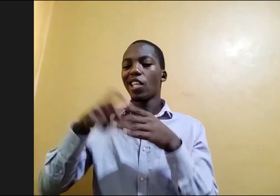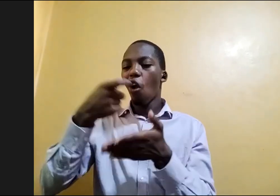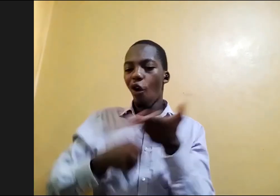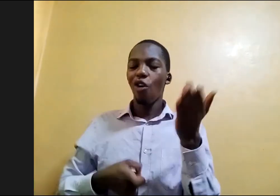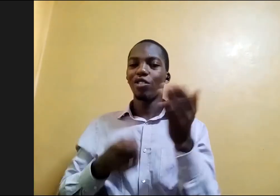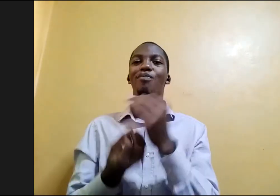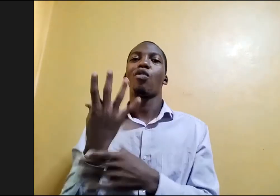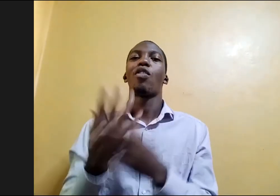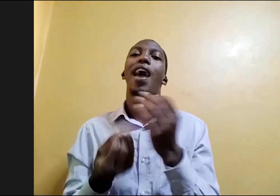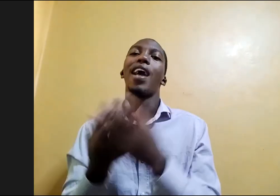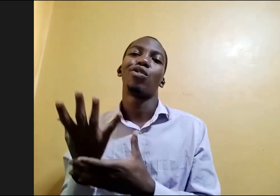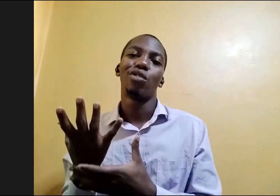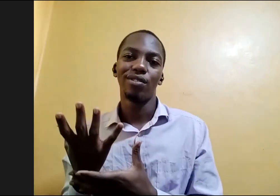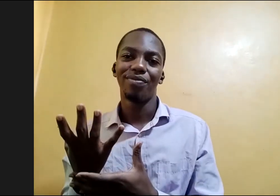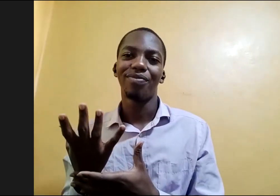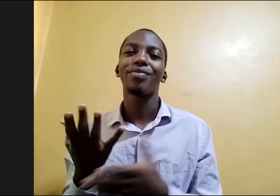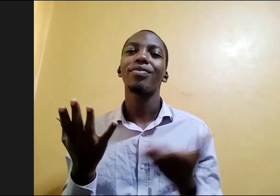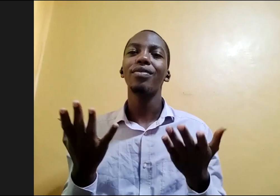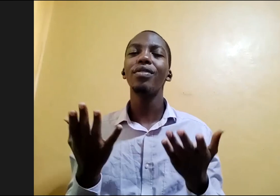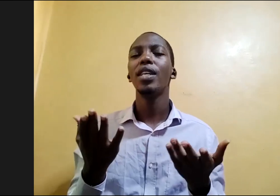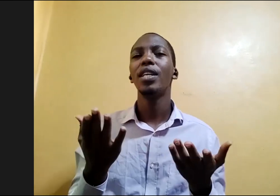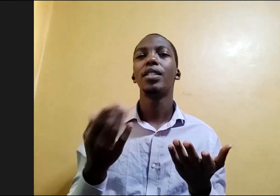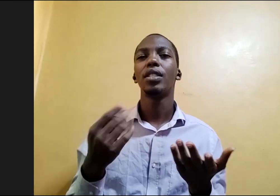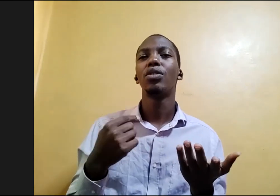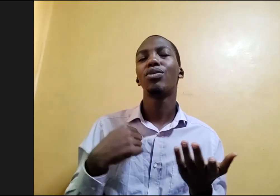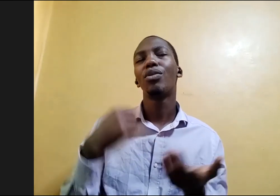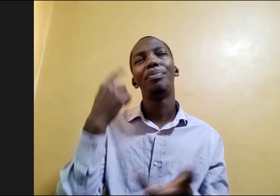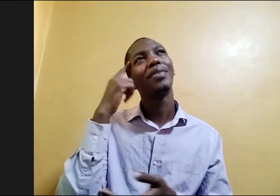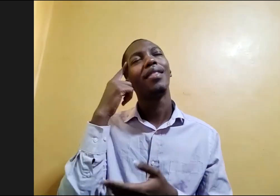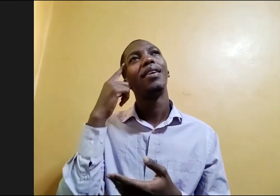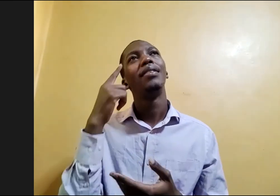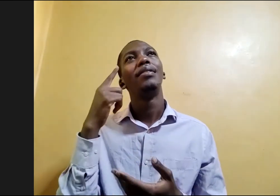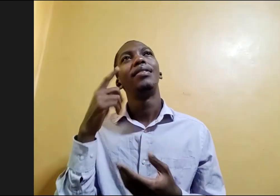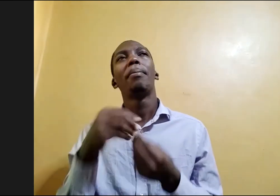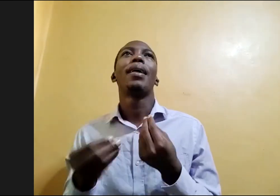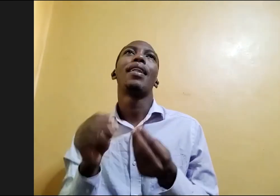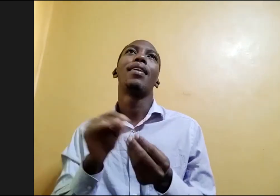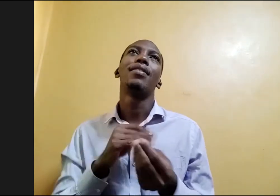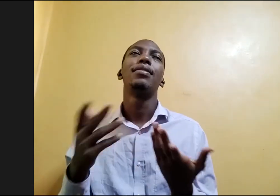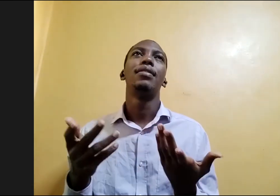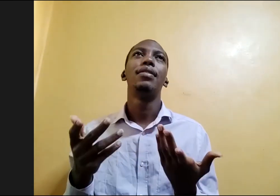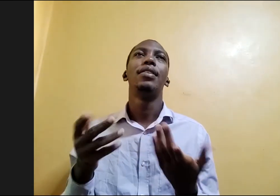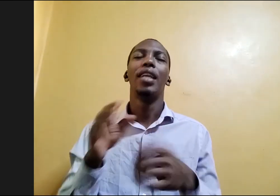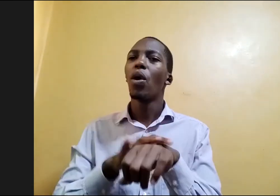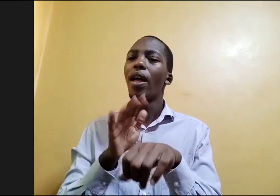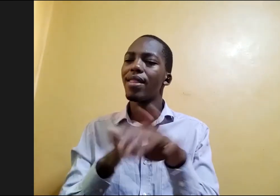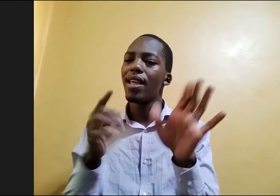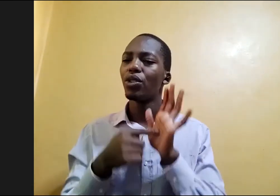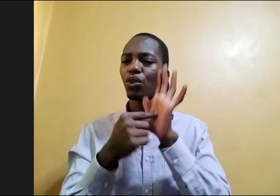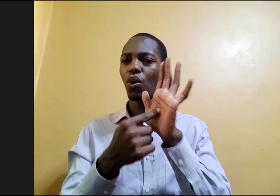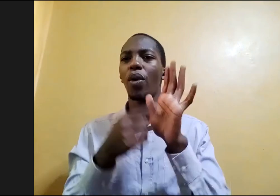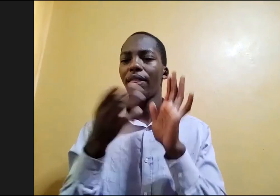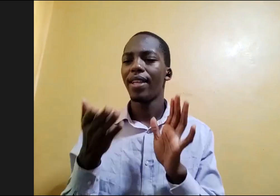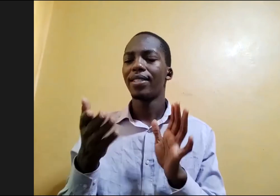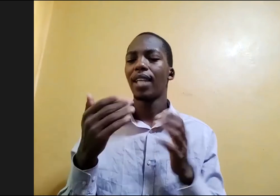production that is being put. And so I think the banana sector is a very good one, and in demonstrating this, and I know that